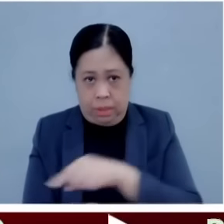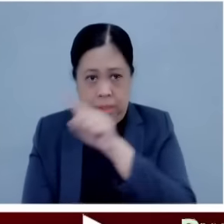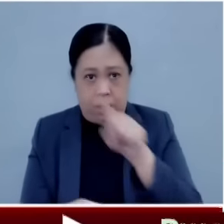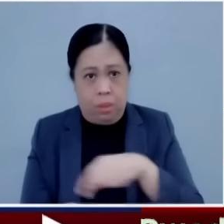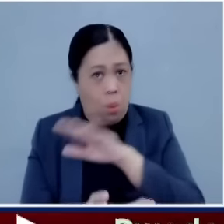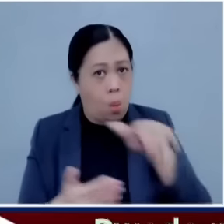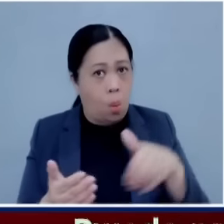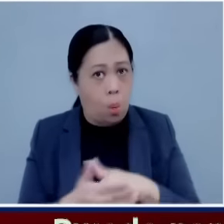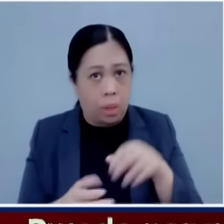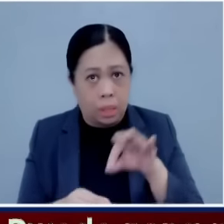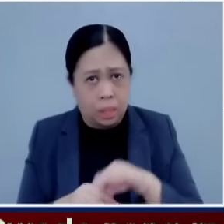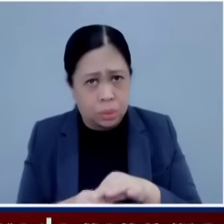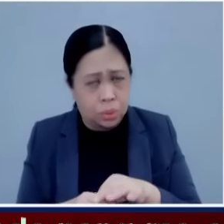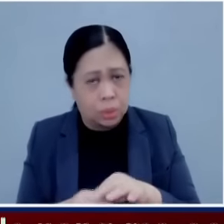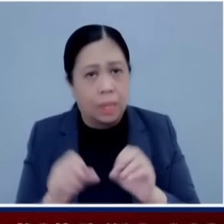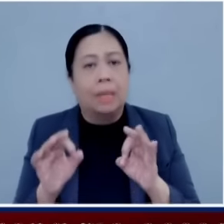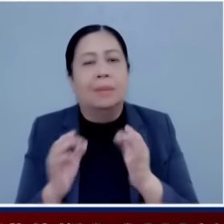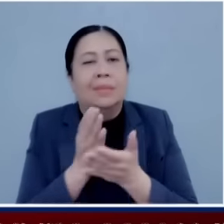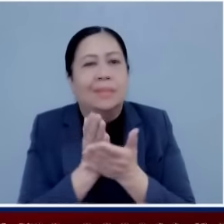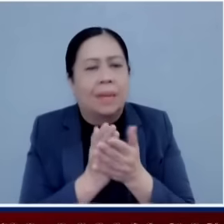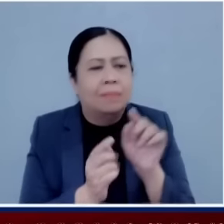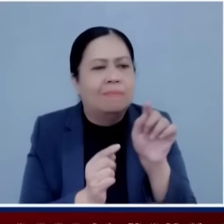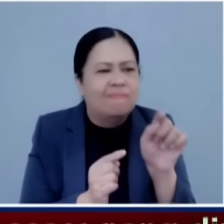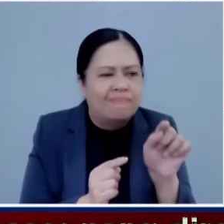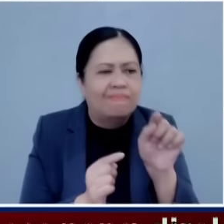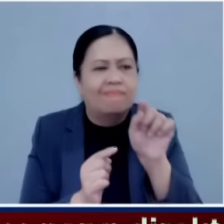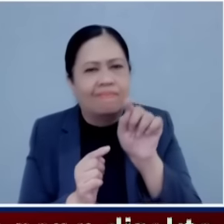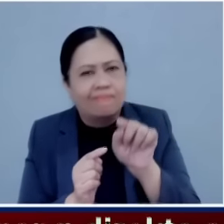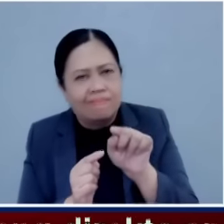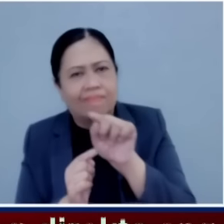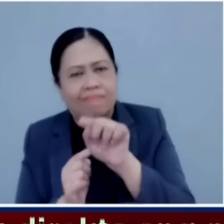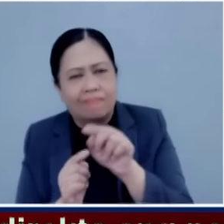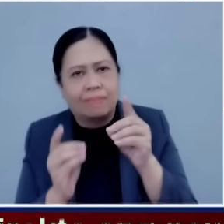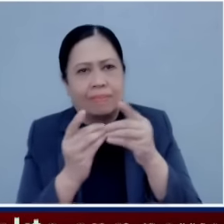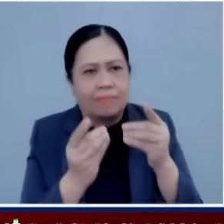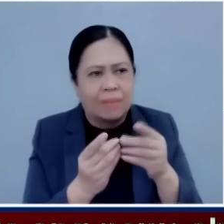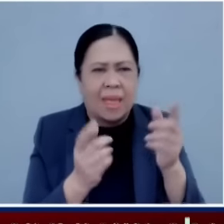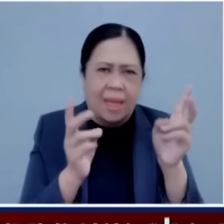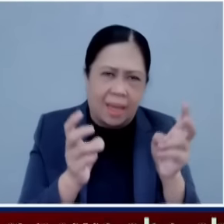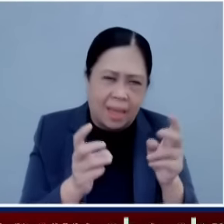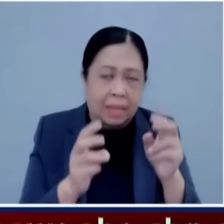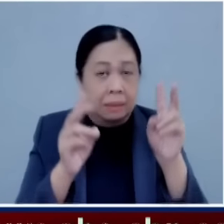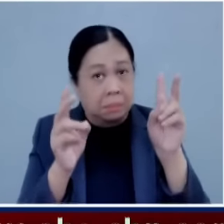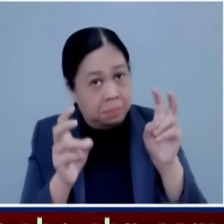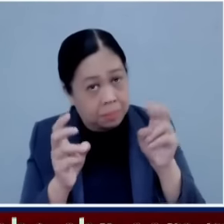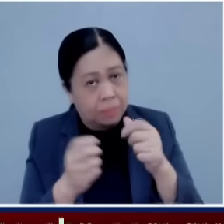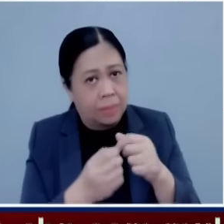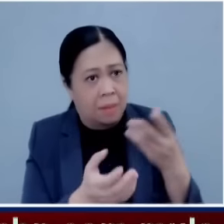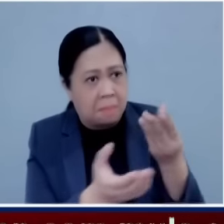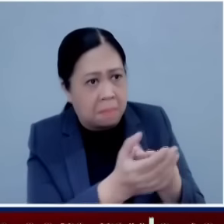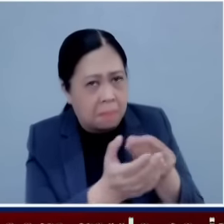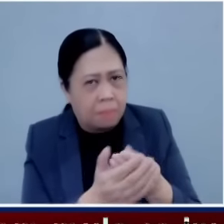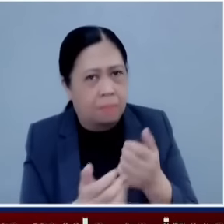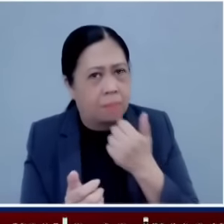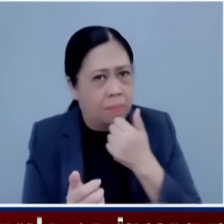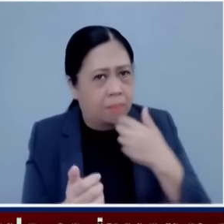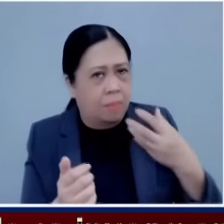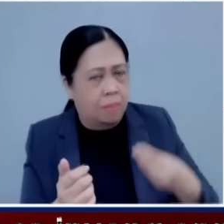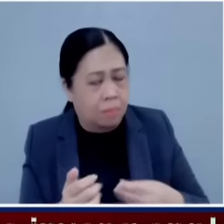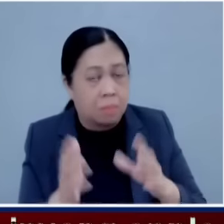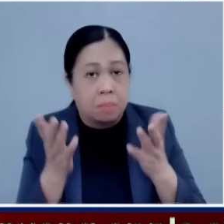election? If there are certain sectors or districts that, you know, allegedly committed bribery or use of government